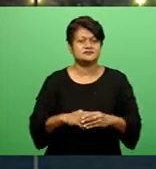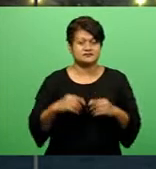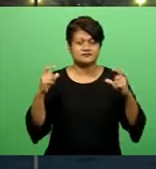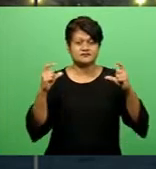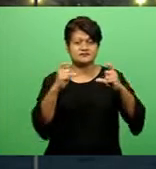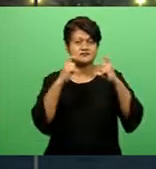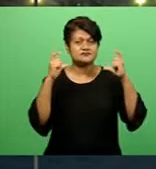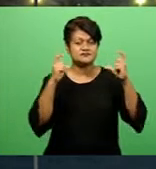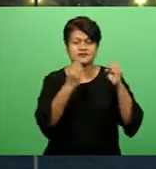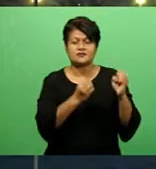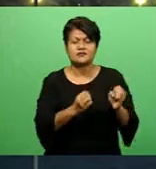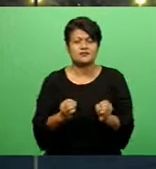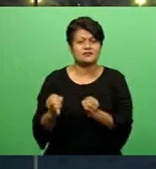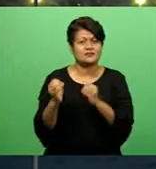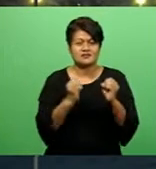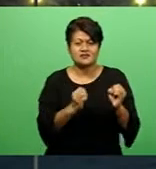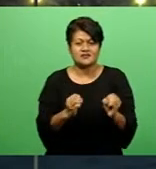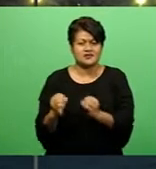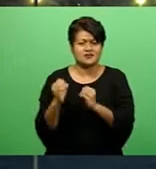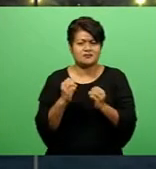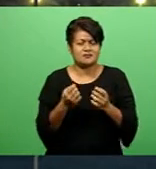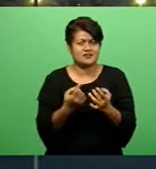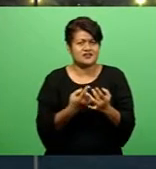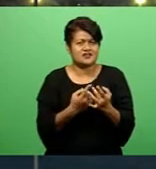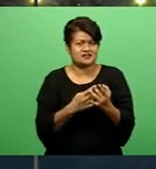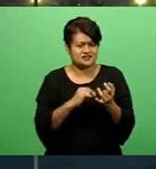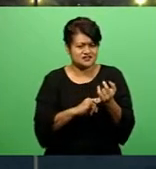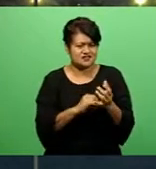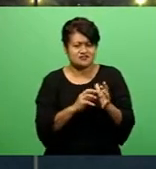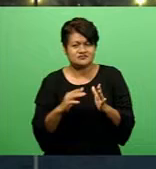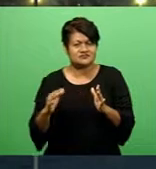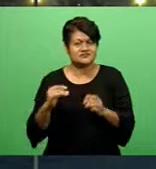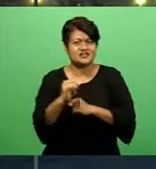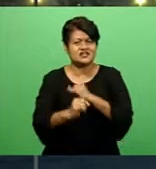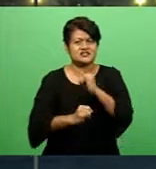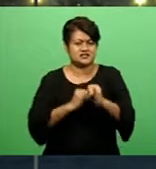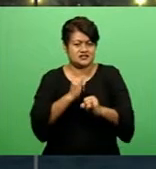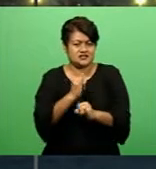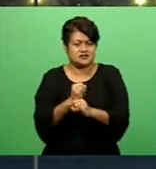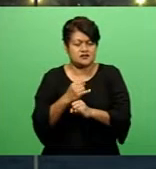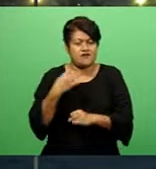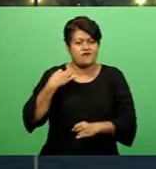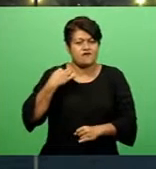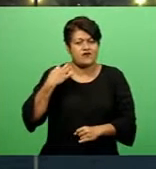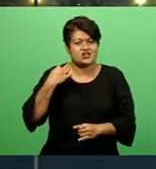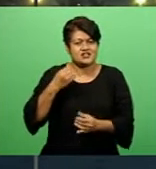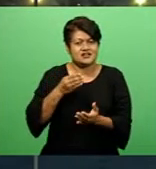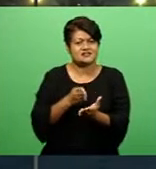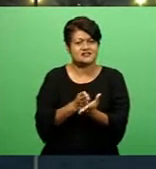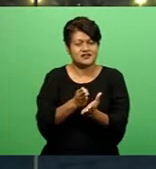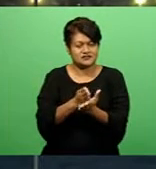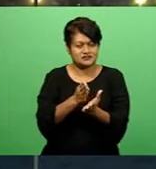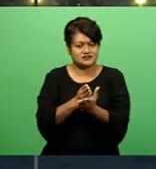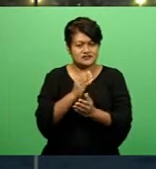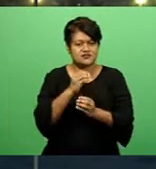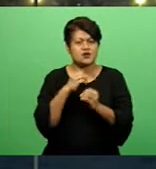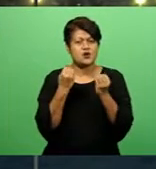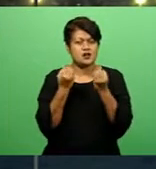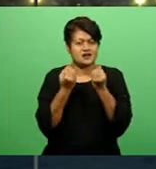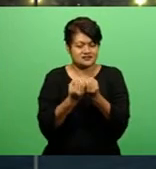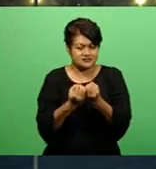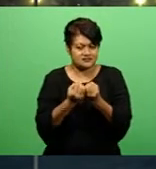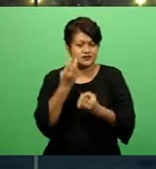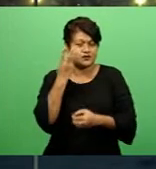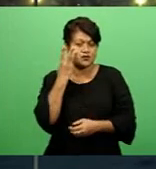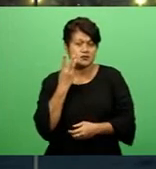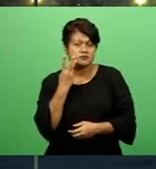was organized by Soroptimist International, a global volunteer service organization for women that work towards peace